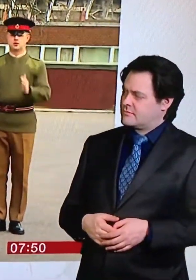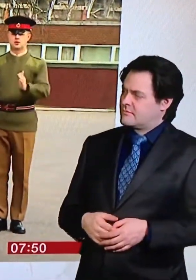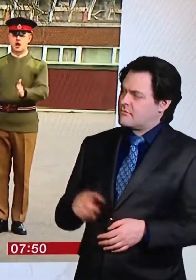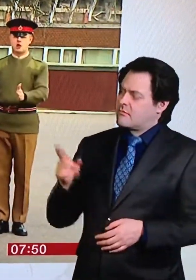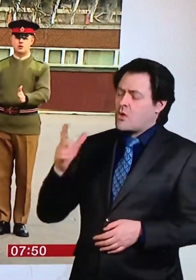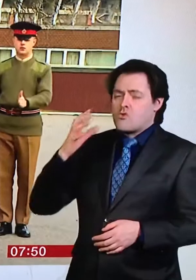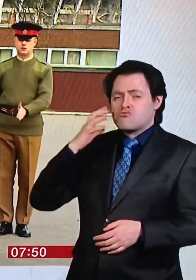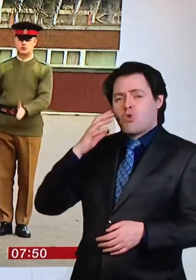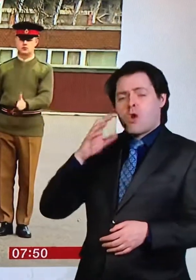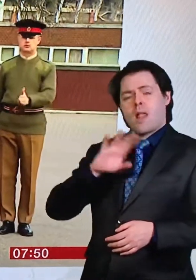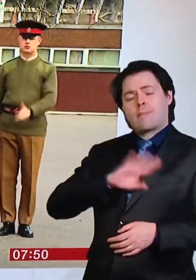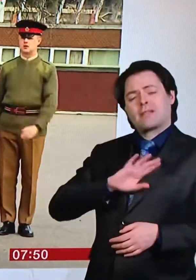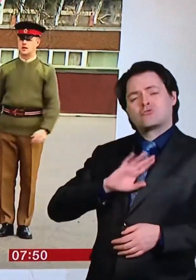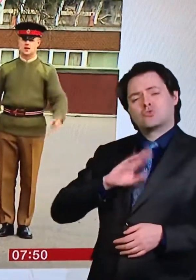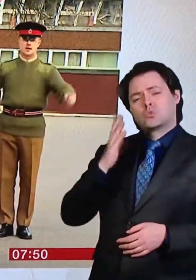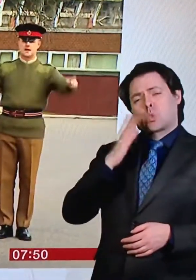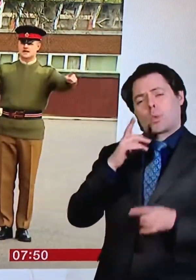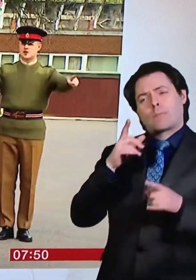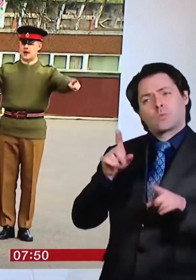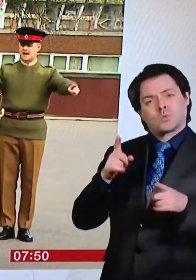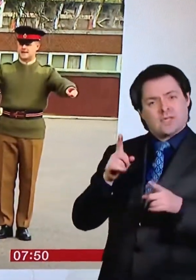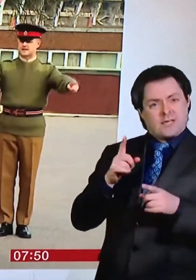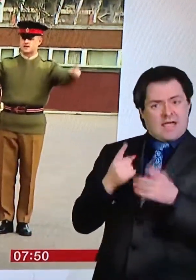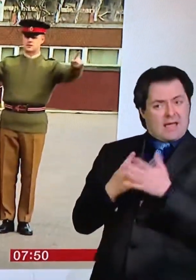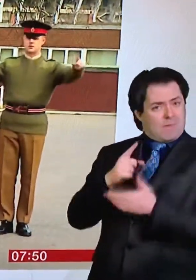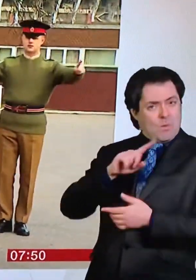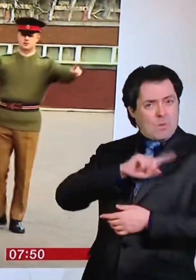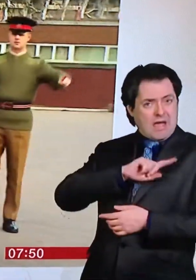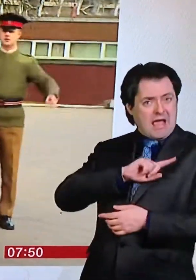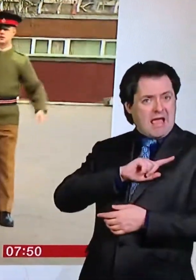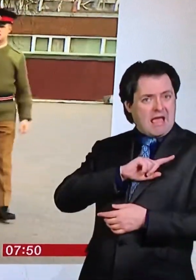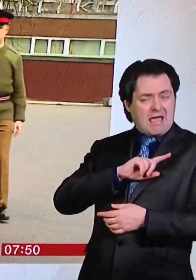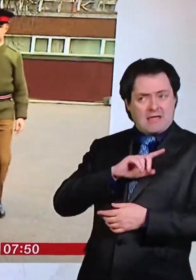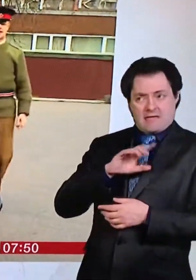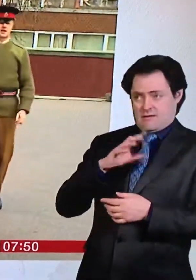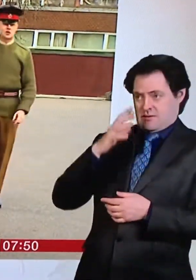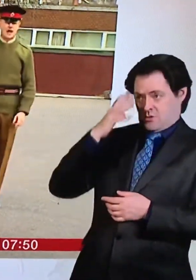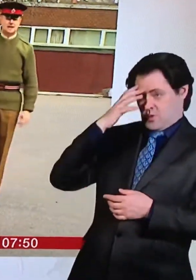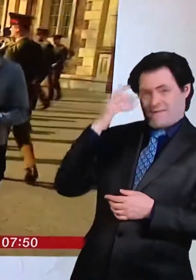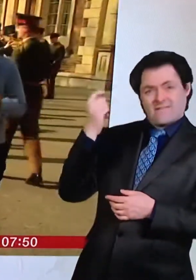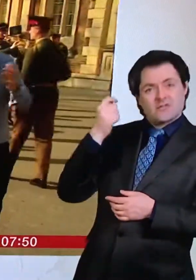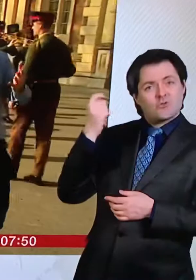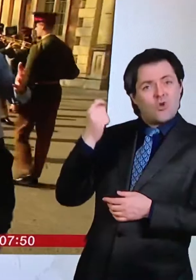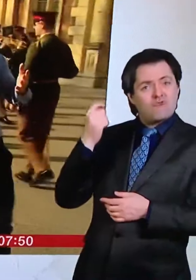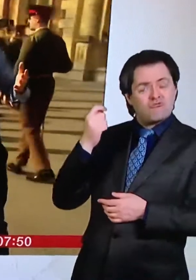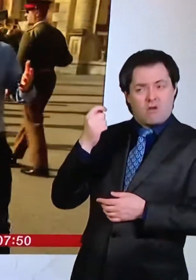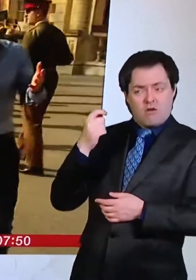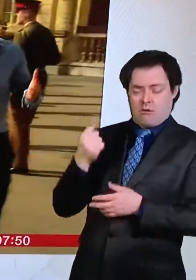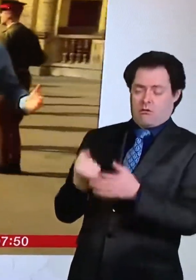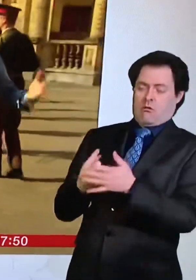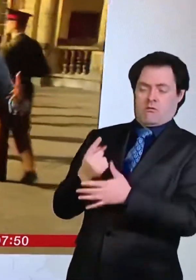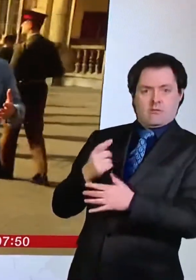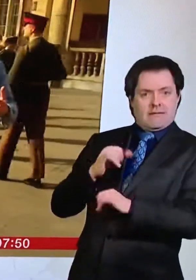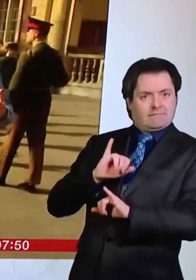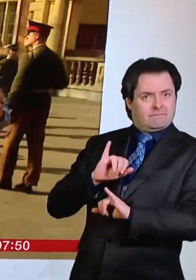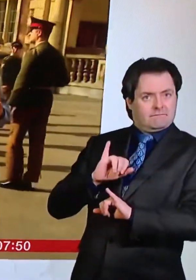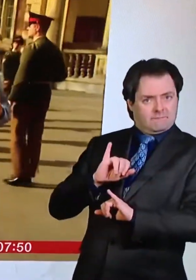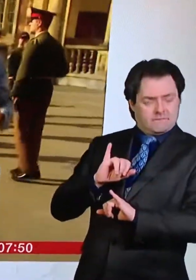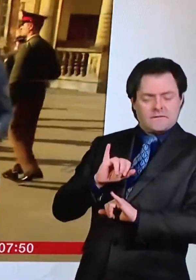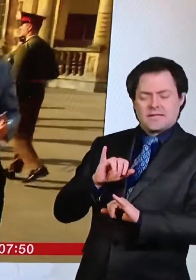of Music owes its existence to an embarrassing incident involving Queen Victoria. Different army bands have been